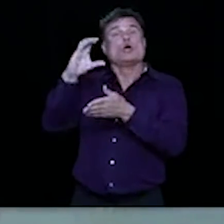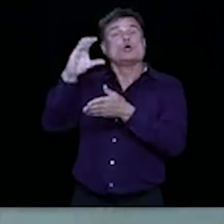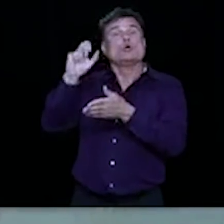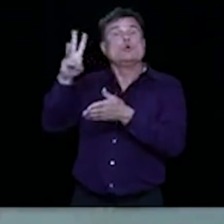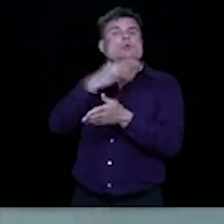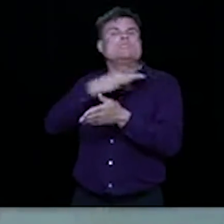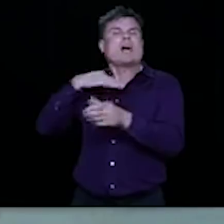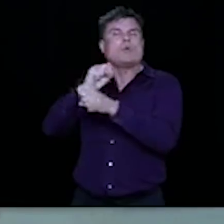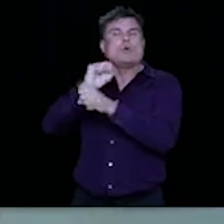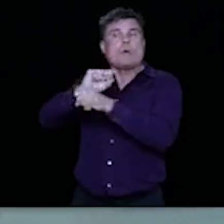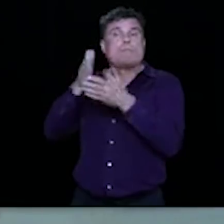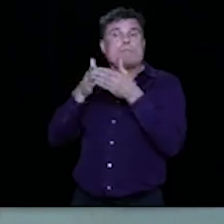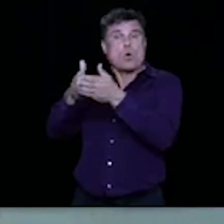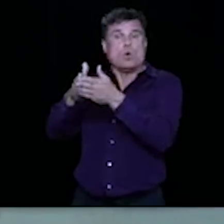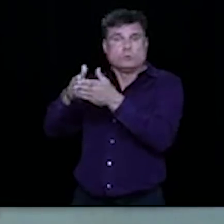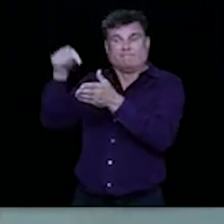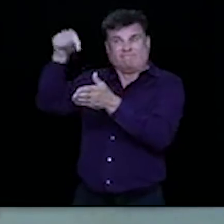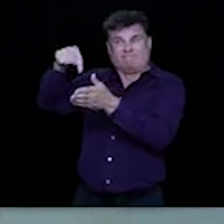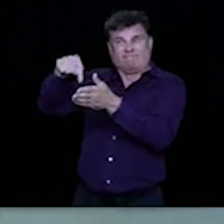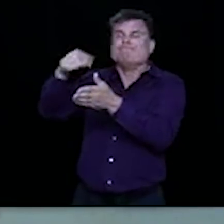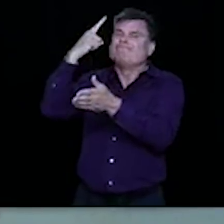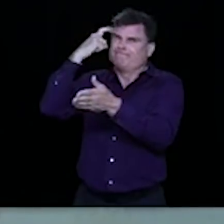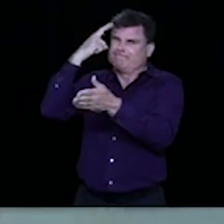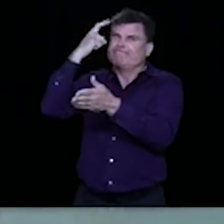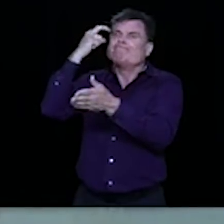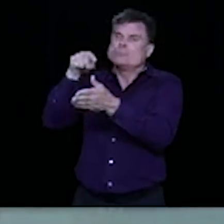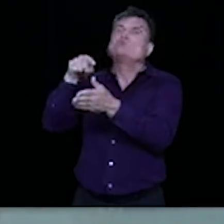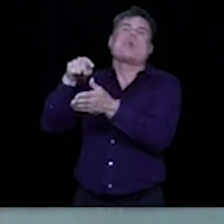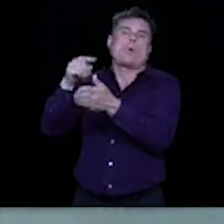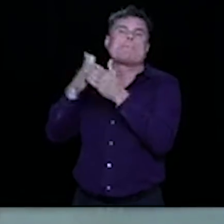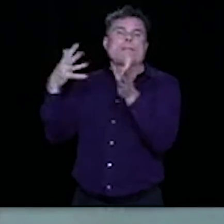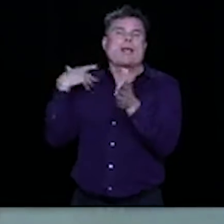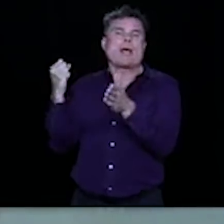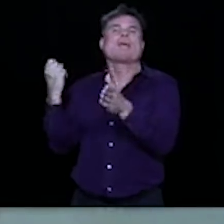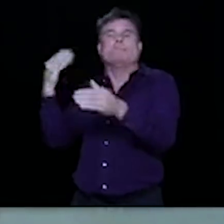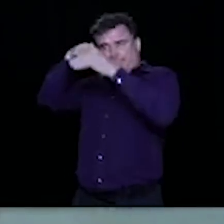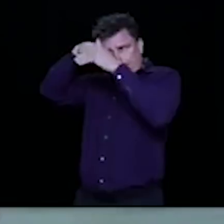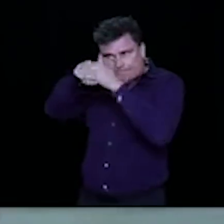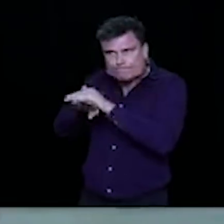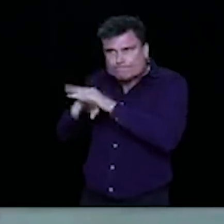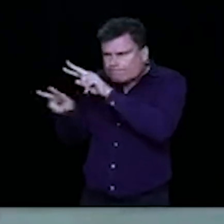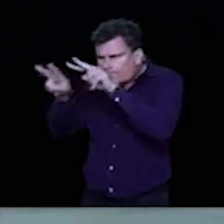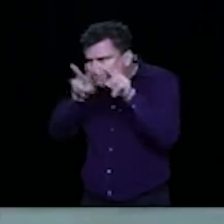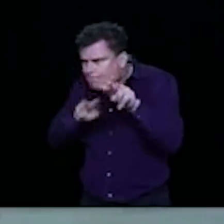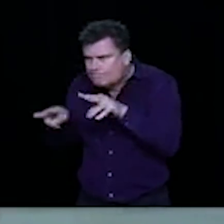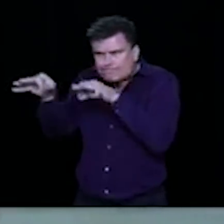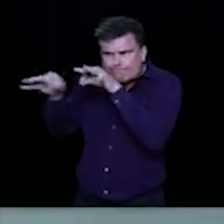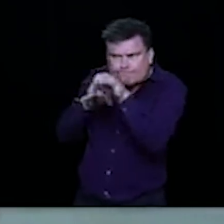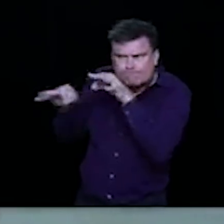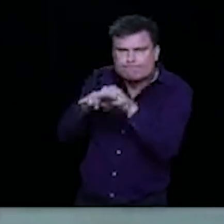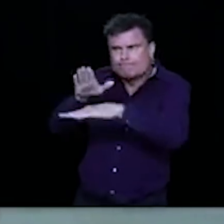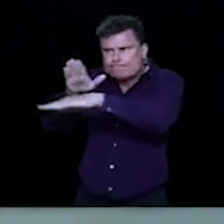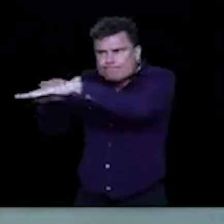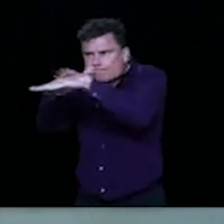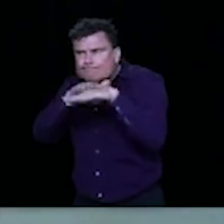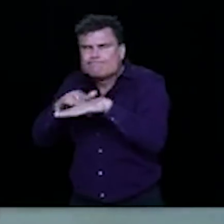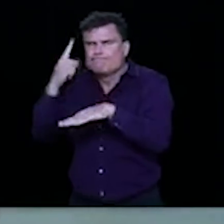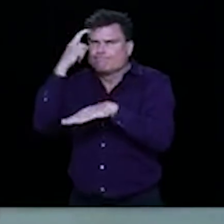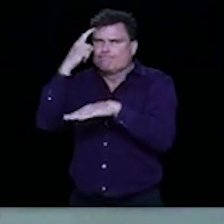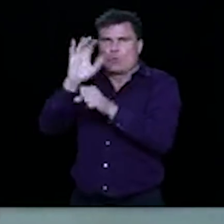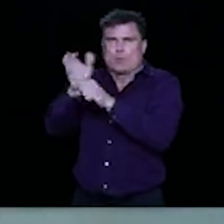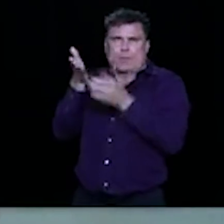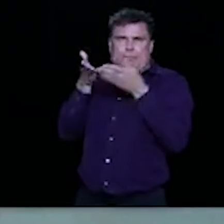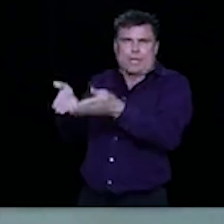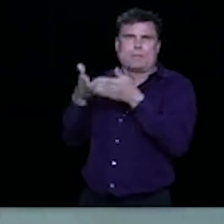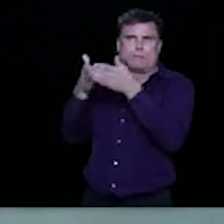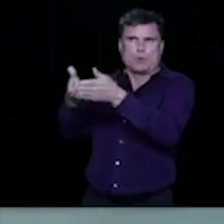Transport Canada are managing this, along with our local public health and Fraser Health, as well as the BC CDC, and anyone who has been